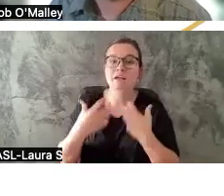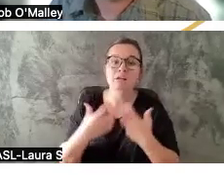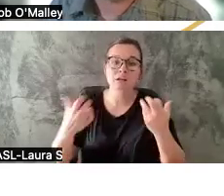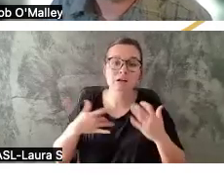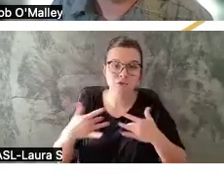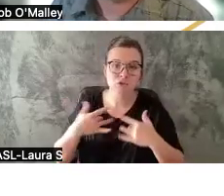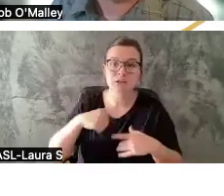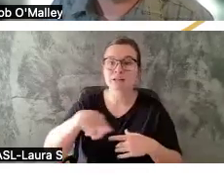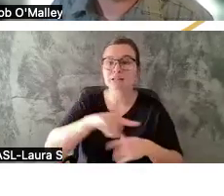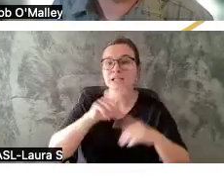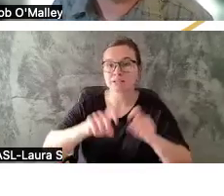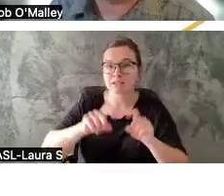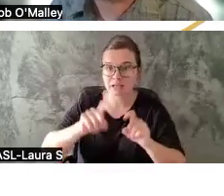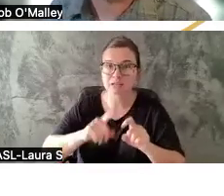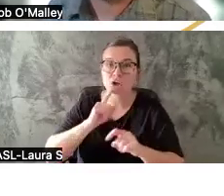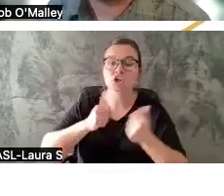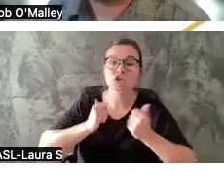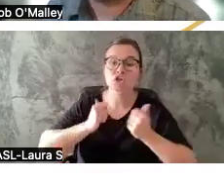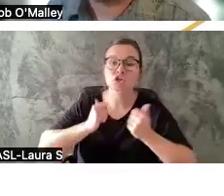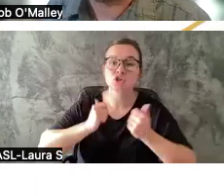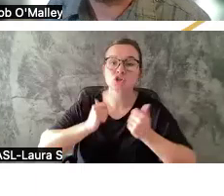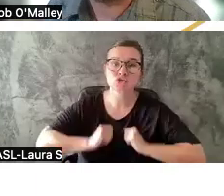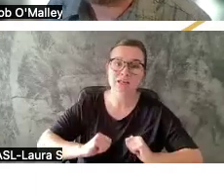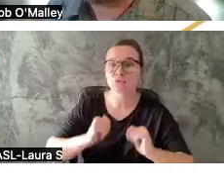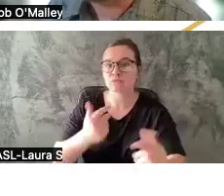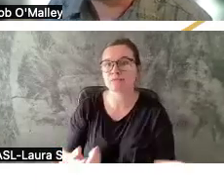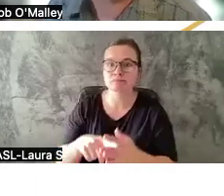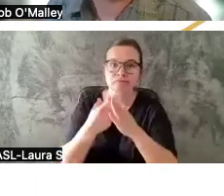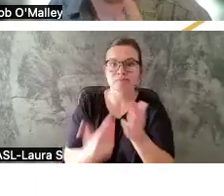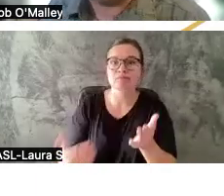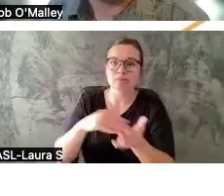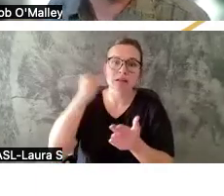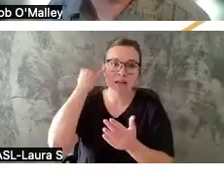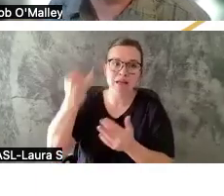that these tests are basically trying to resurrect this idea that of like